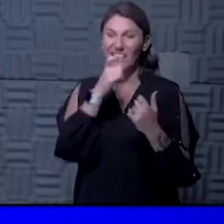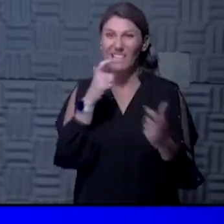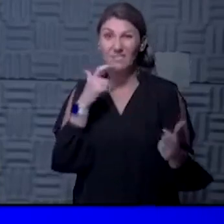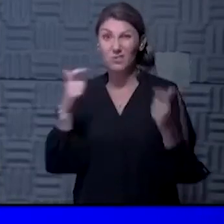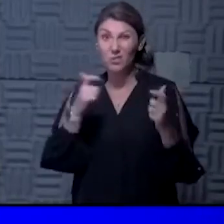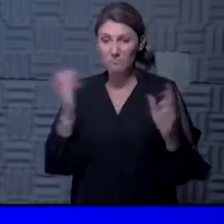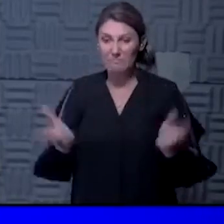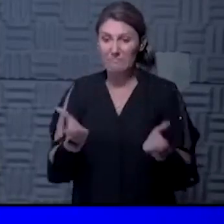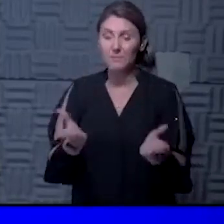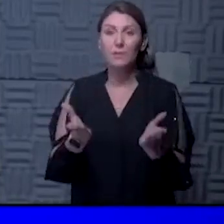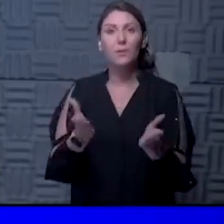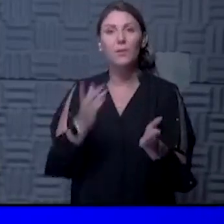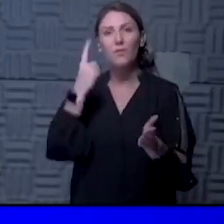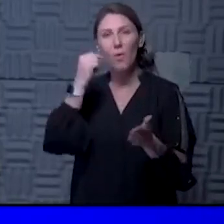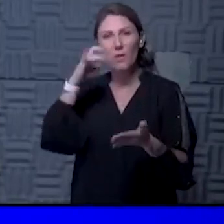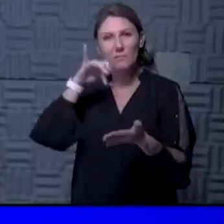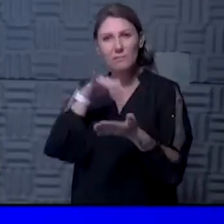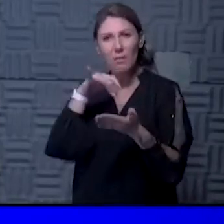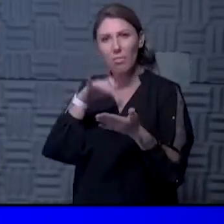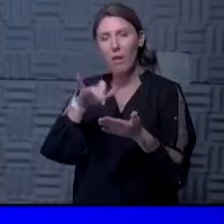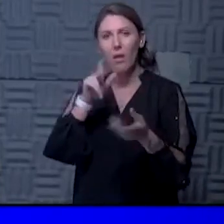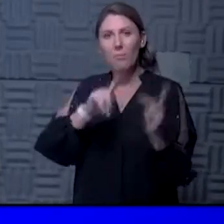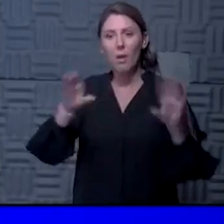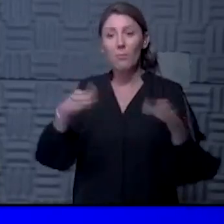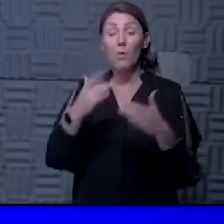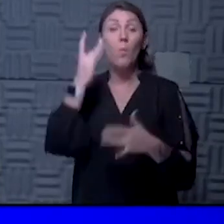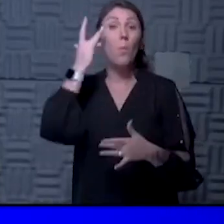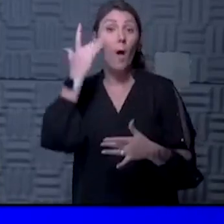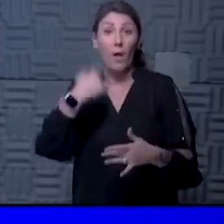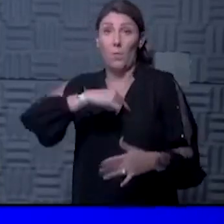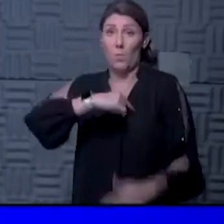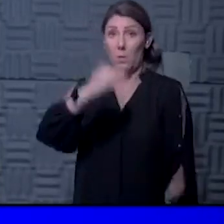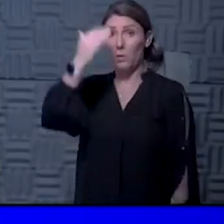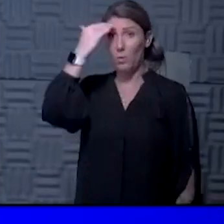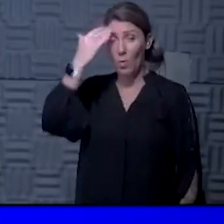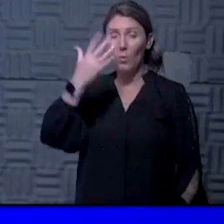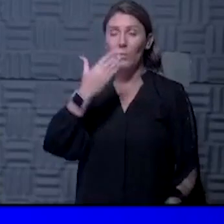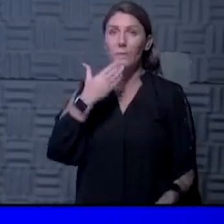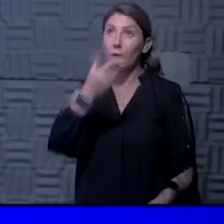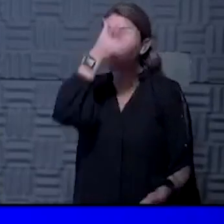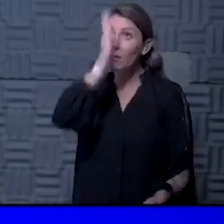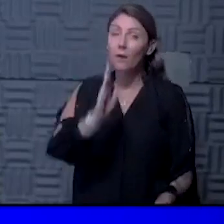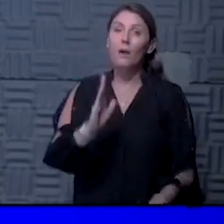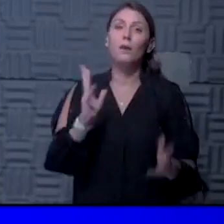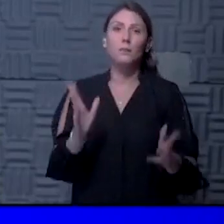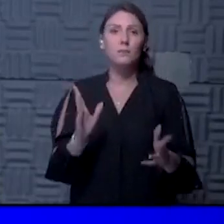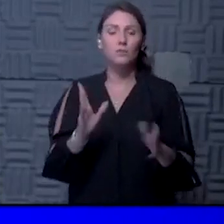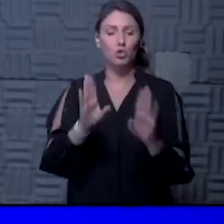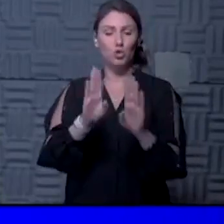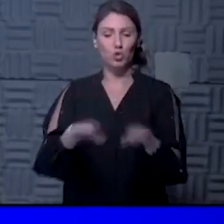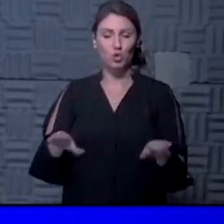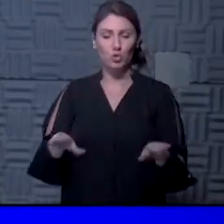large push to study that population, just because we know, thank the Lord, that